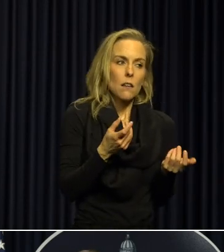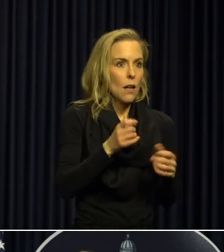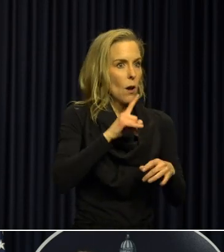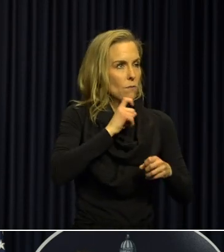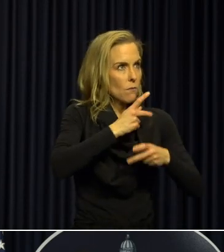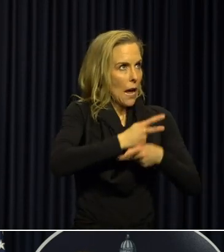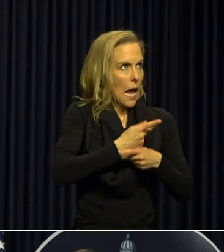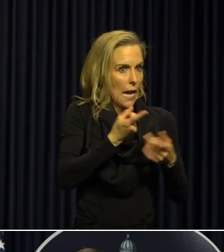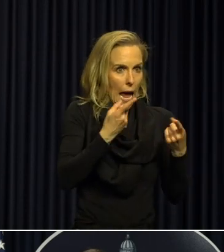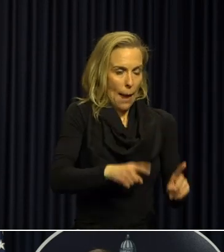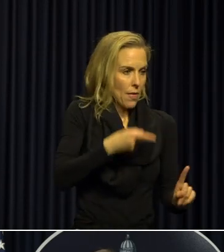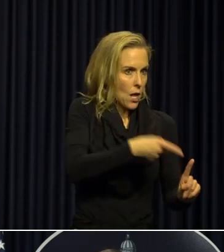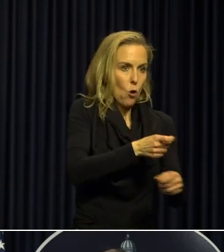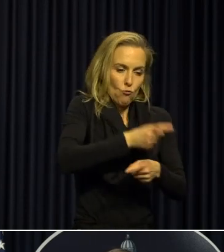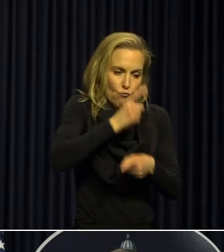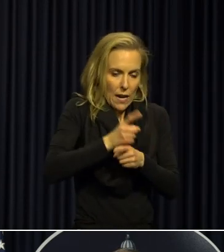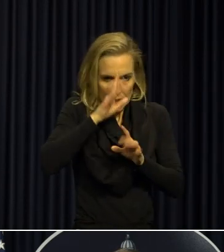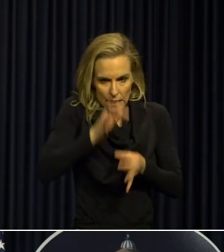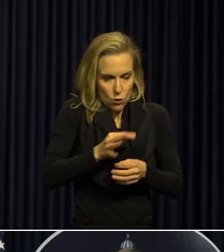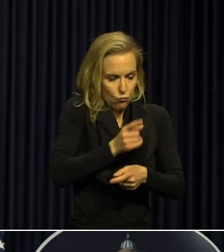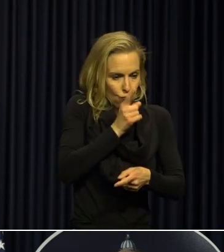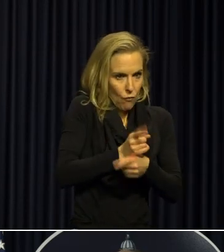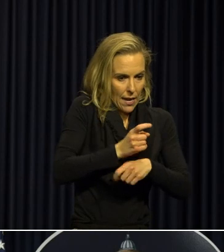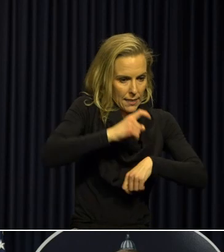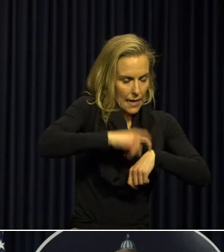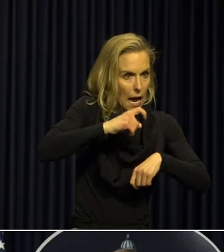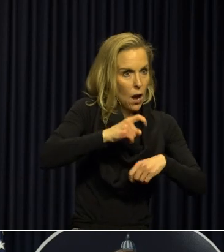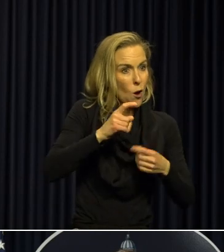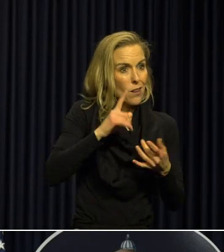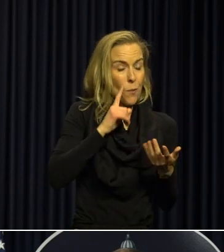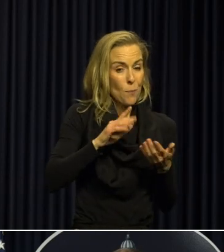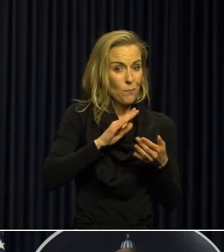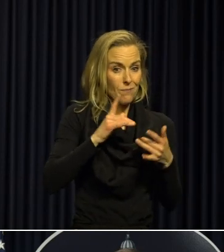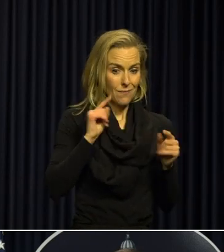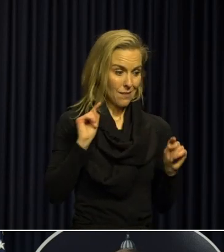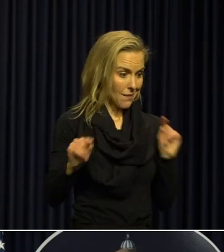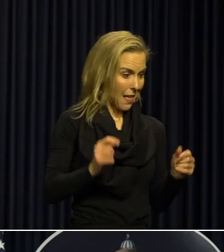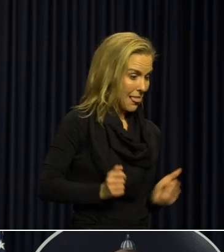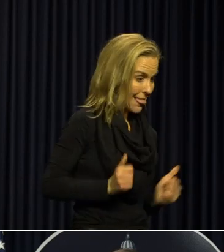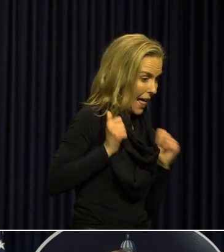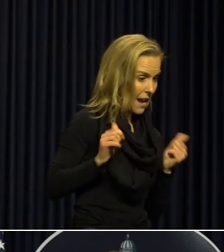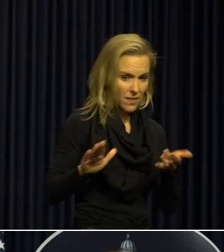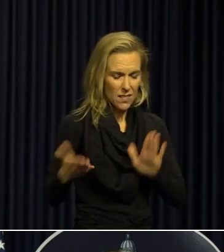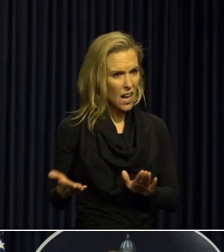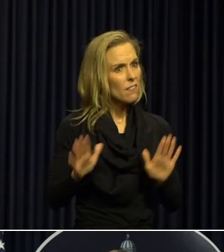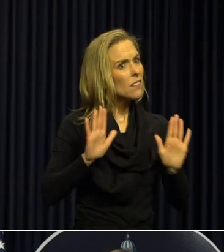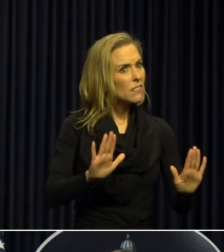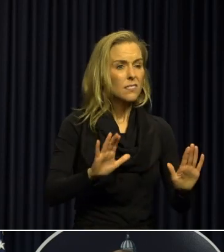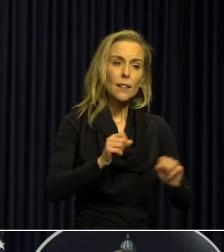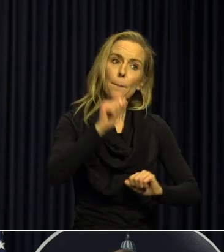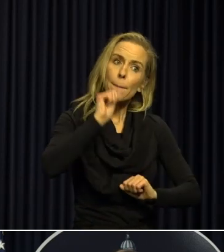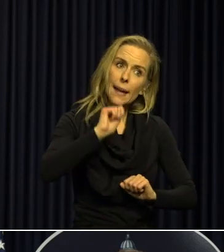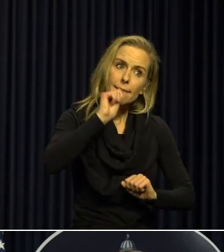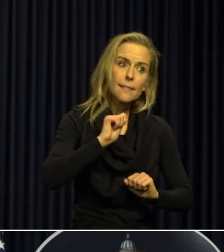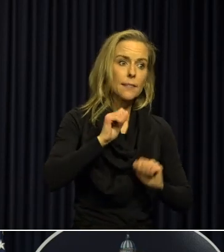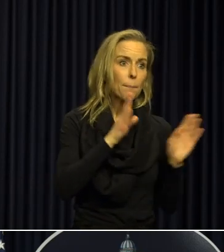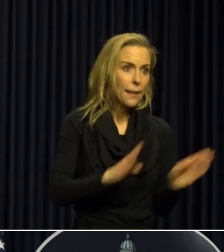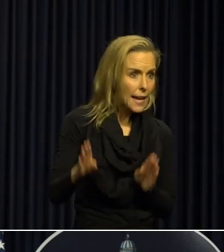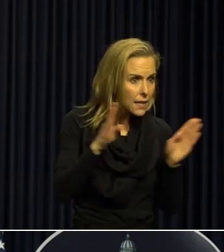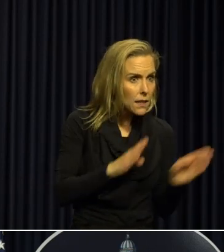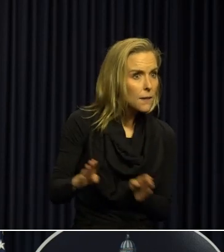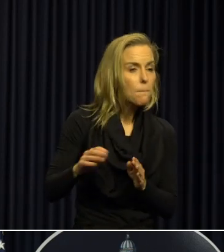decisions at the right time, because it's the difference between life and death. I believe we can do it, but it's going to take patience and planning.